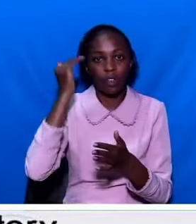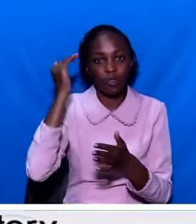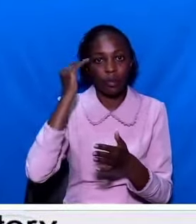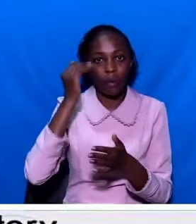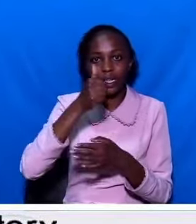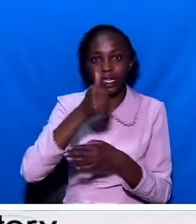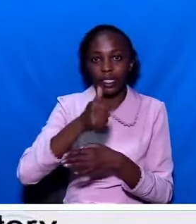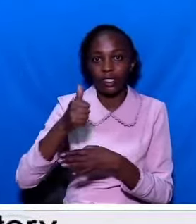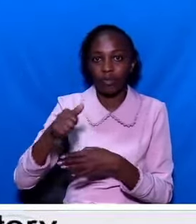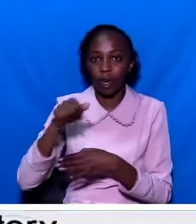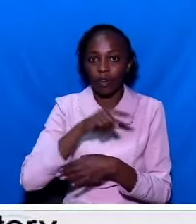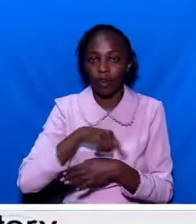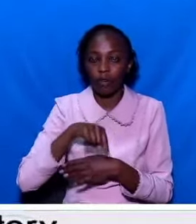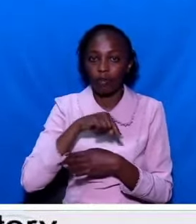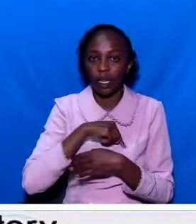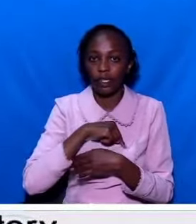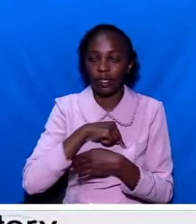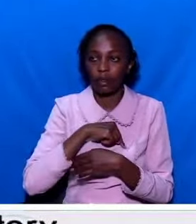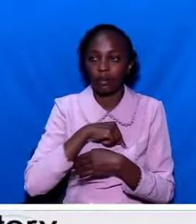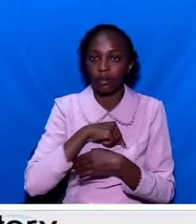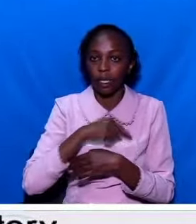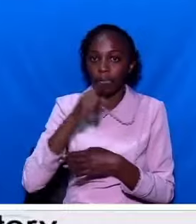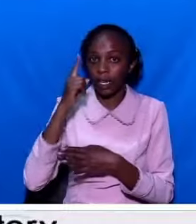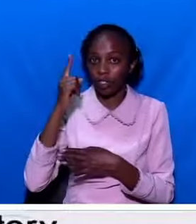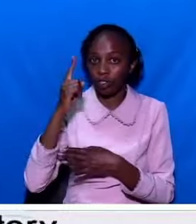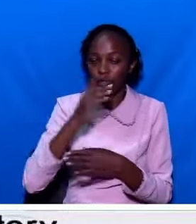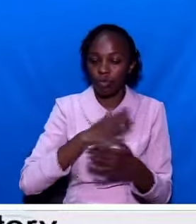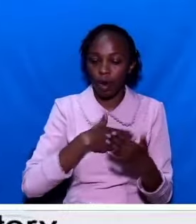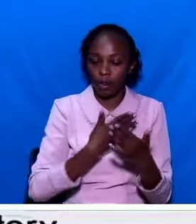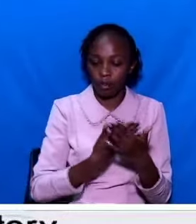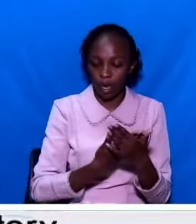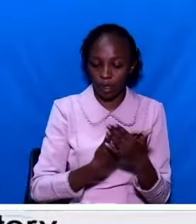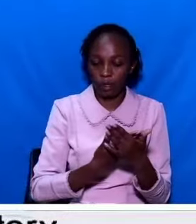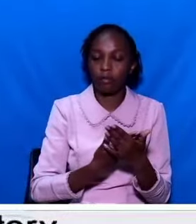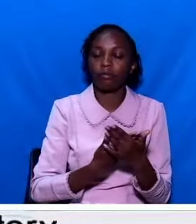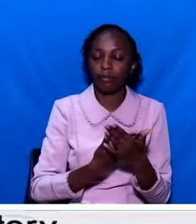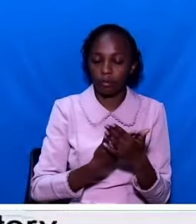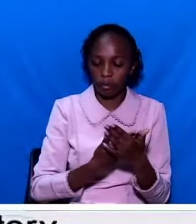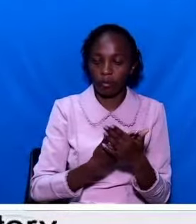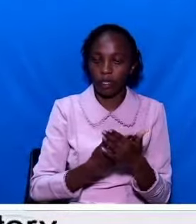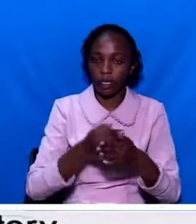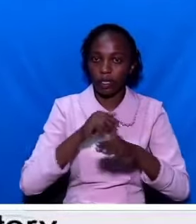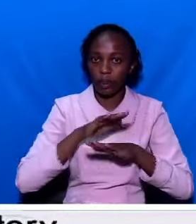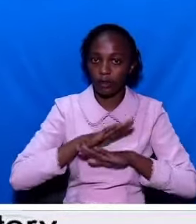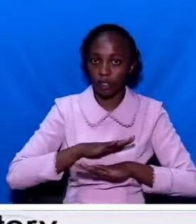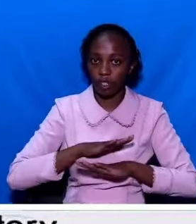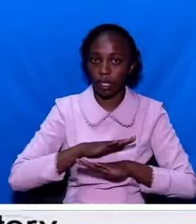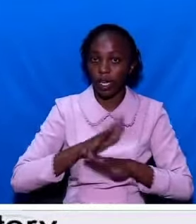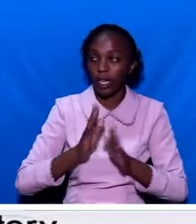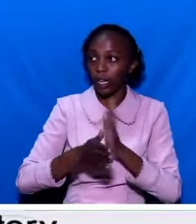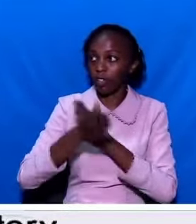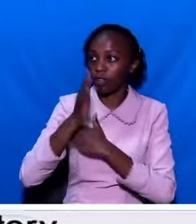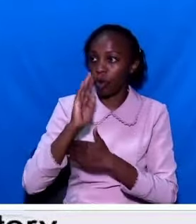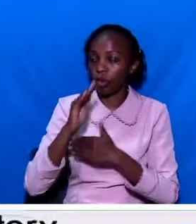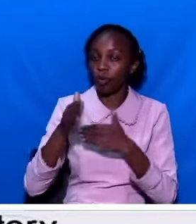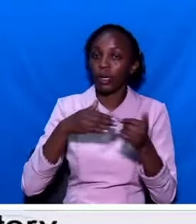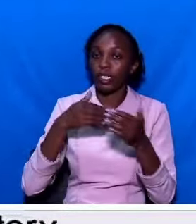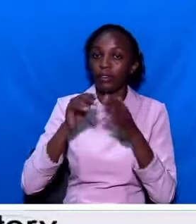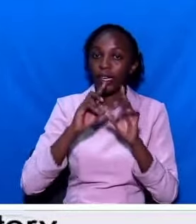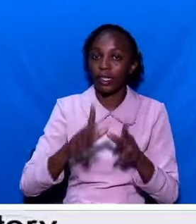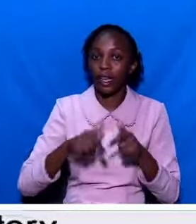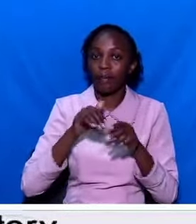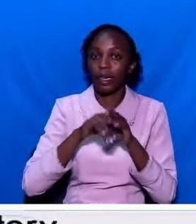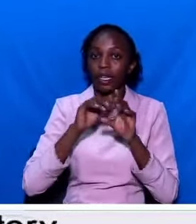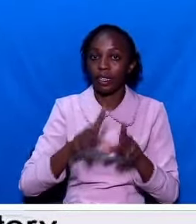us that your grace is sufficient. That God, this that is happening in our lives